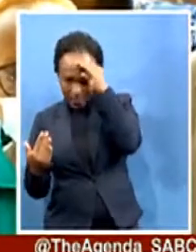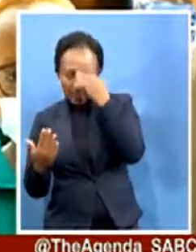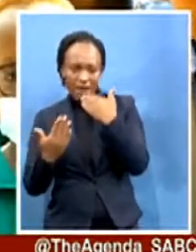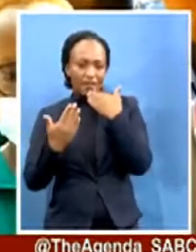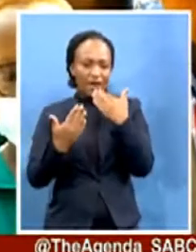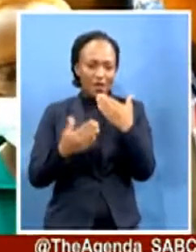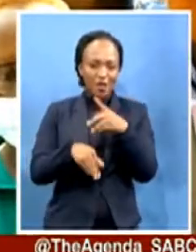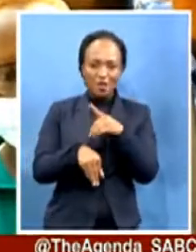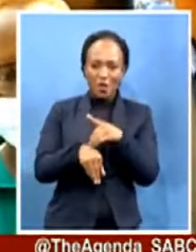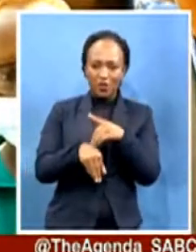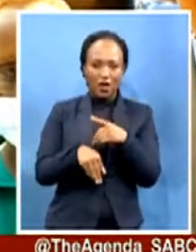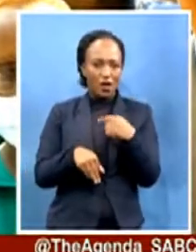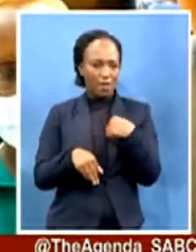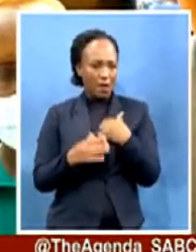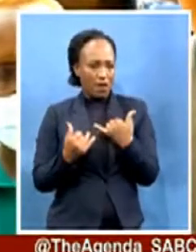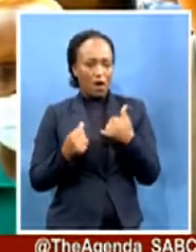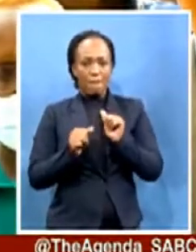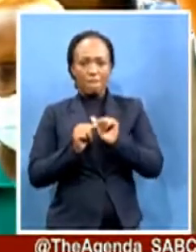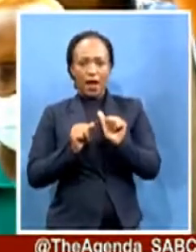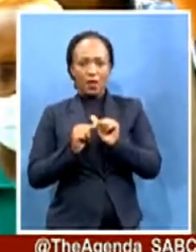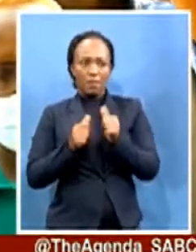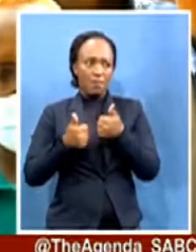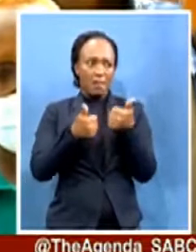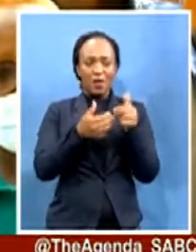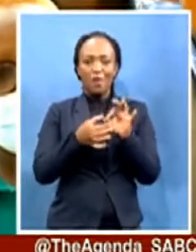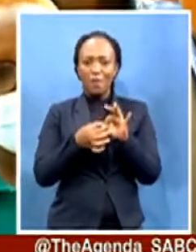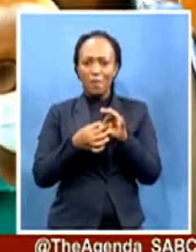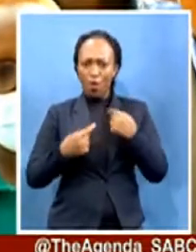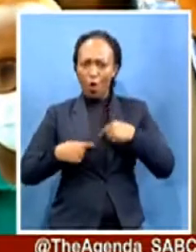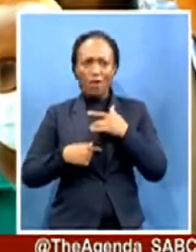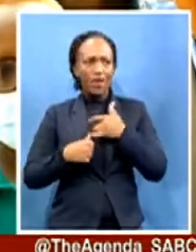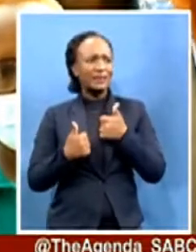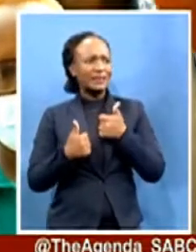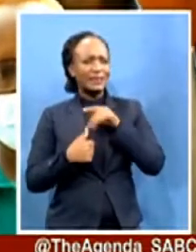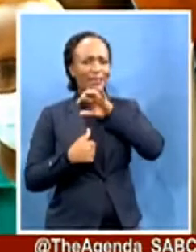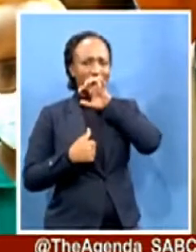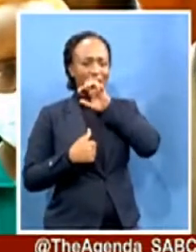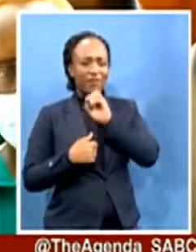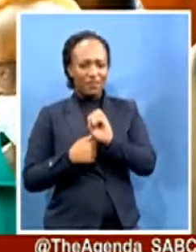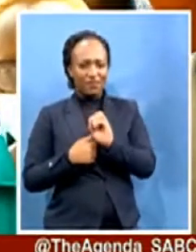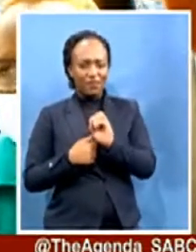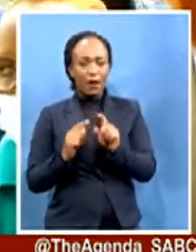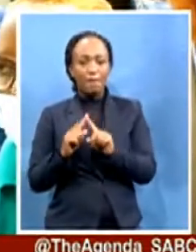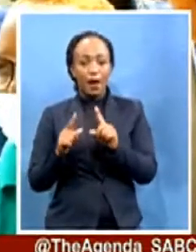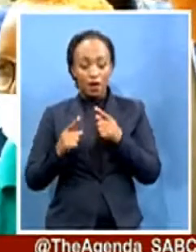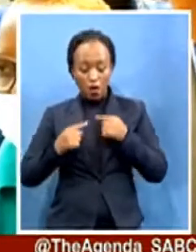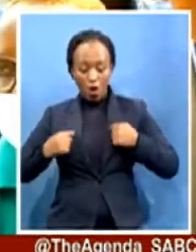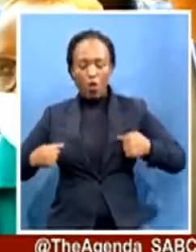I'm going home.' And all of us know that you spend your